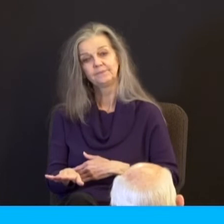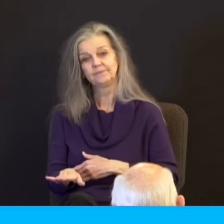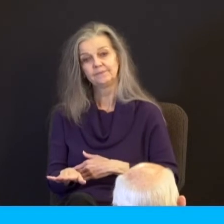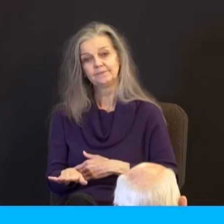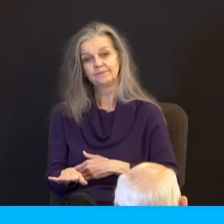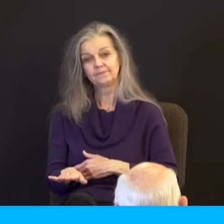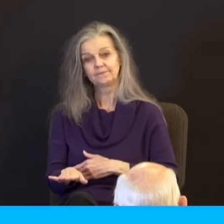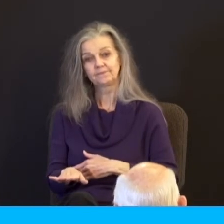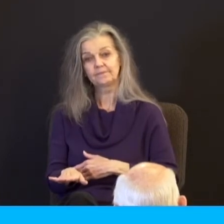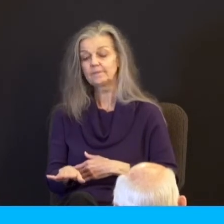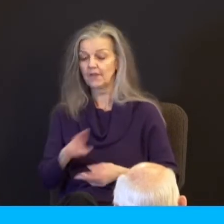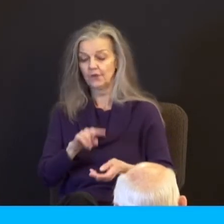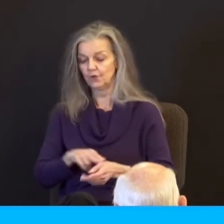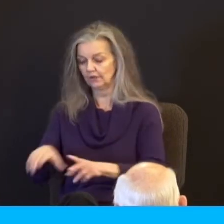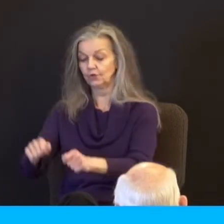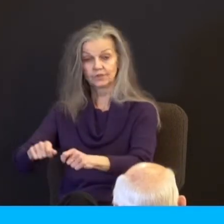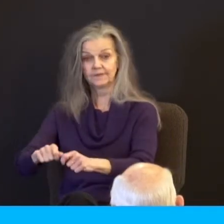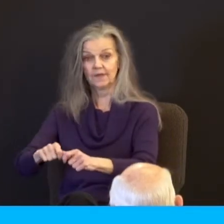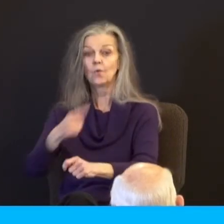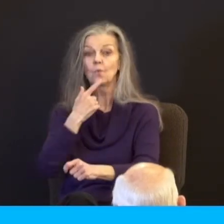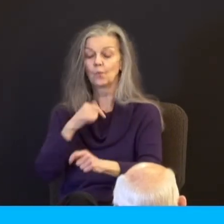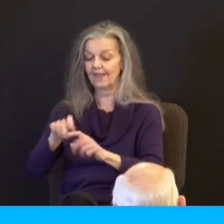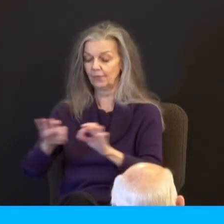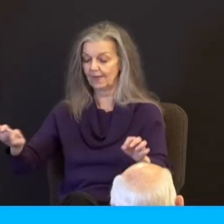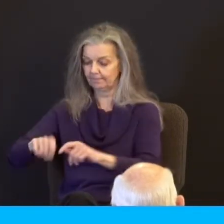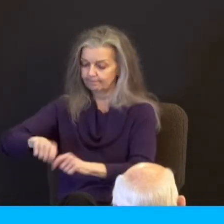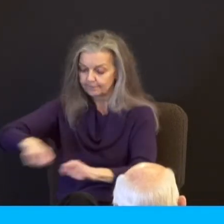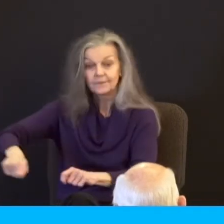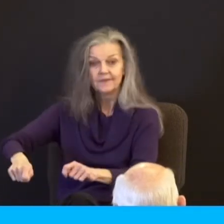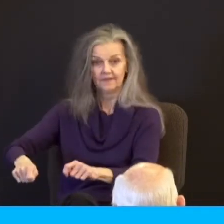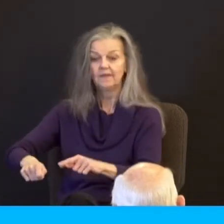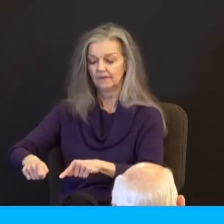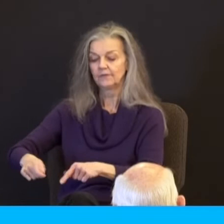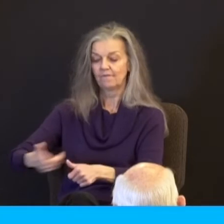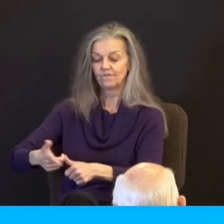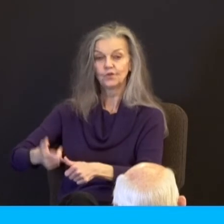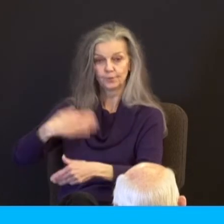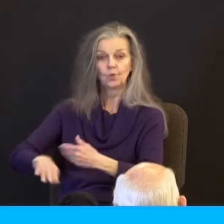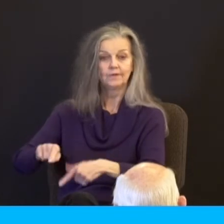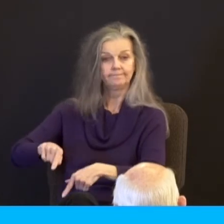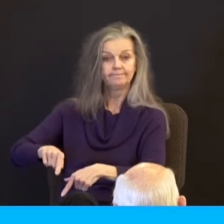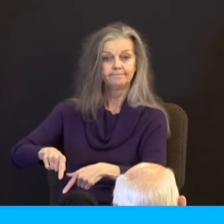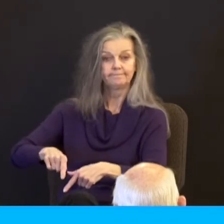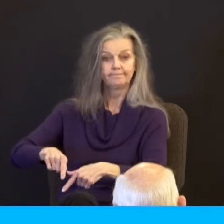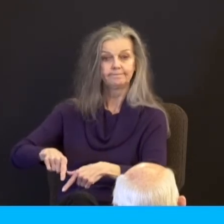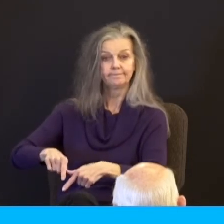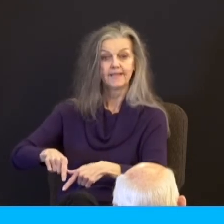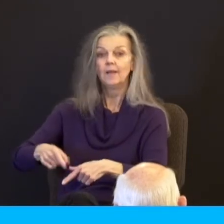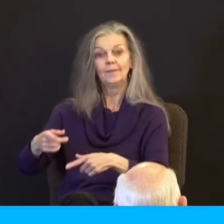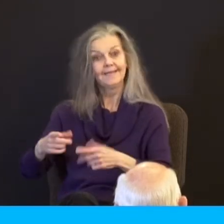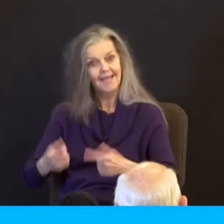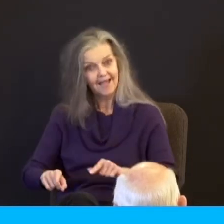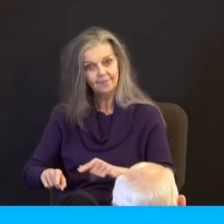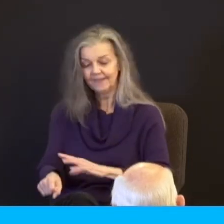out far enough that the midwife took and bound upon his hand a scarlet thread, saying, this came out first. And it came to pass